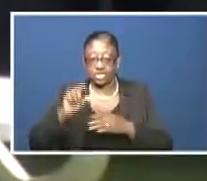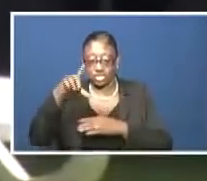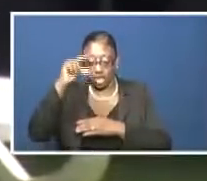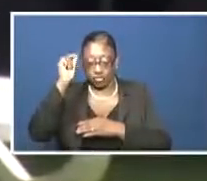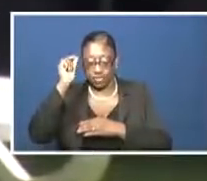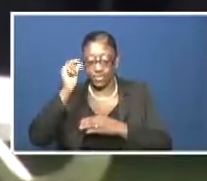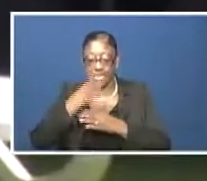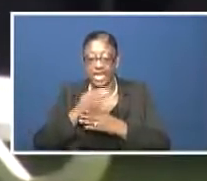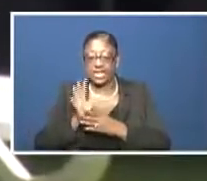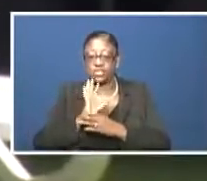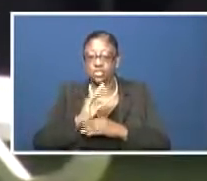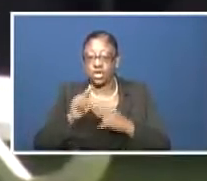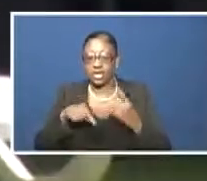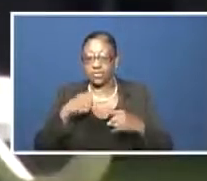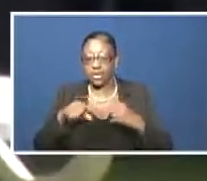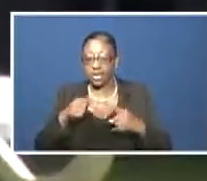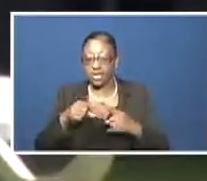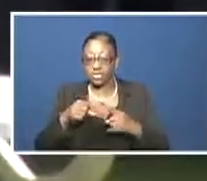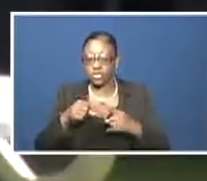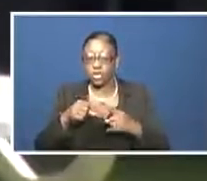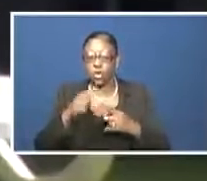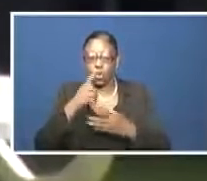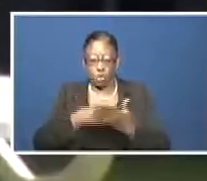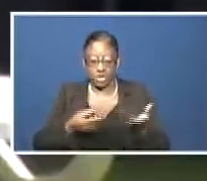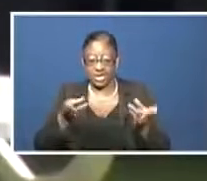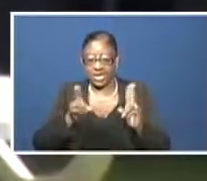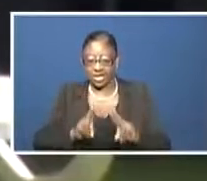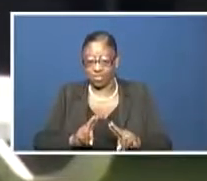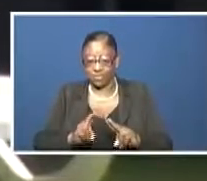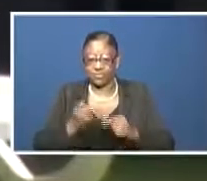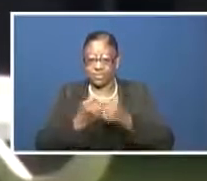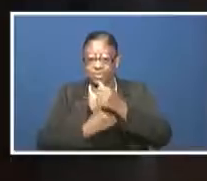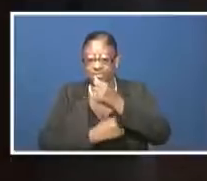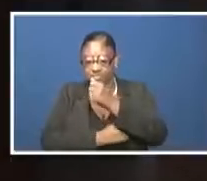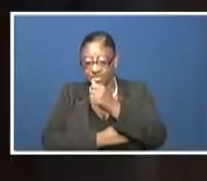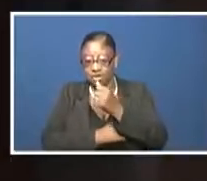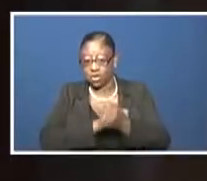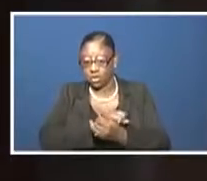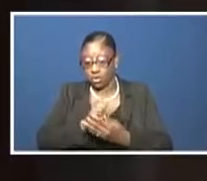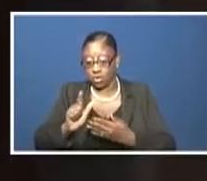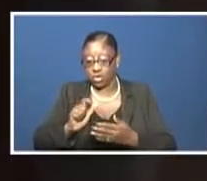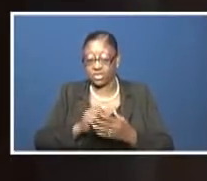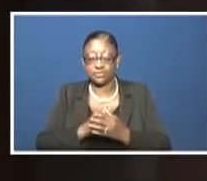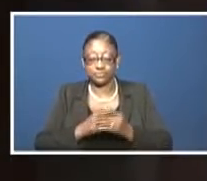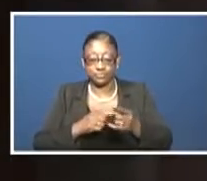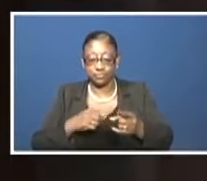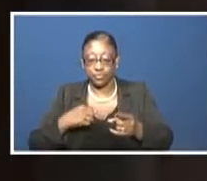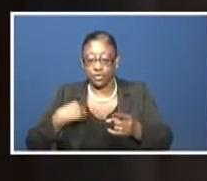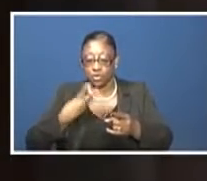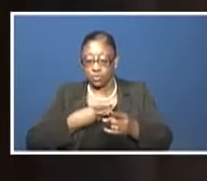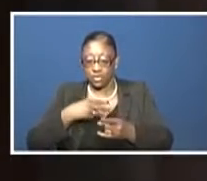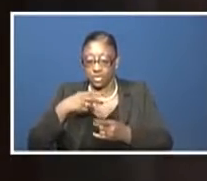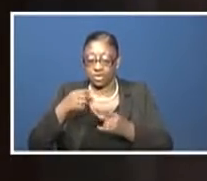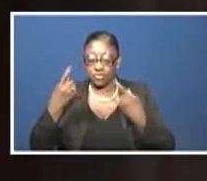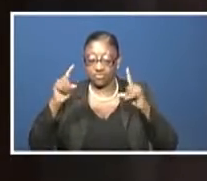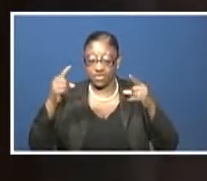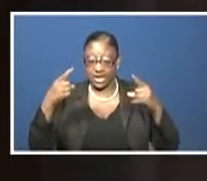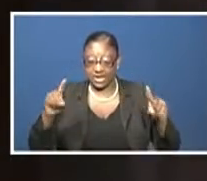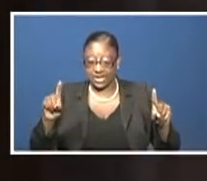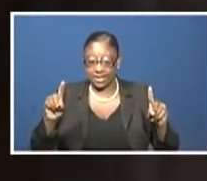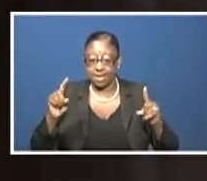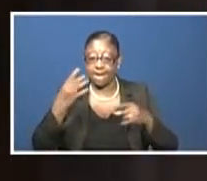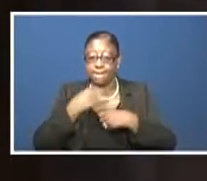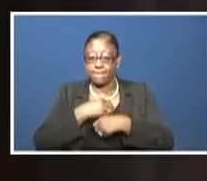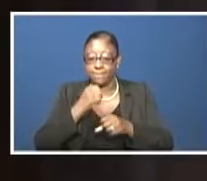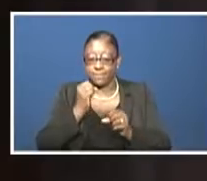He highlighted a number of measures that will benefit countries across the region. wealthy countries must finally make good on